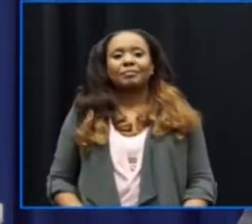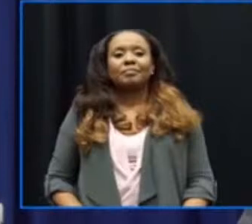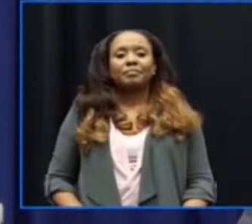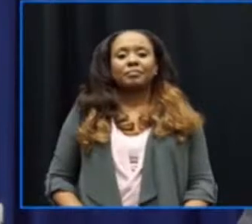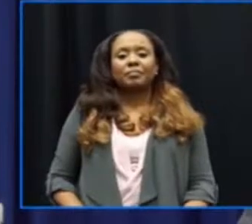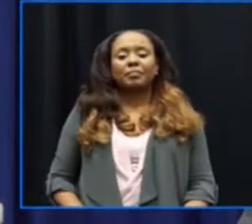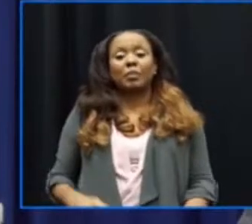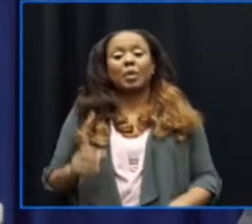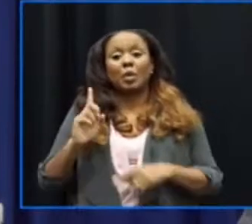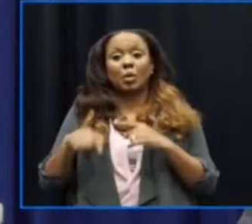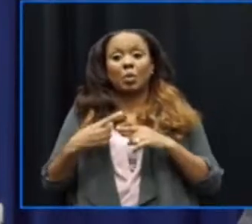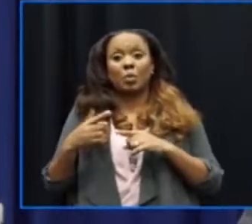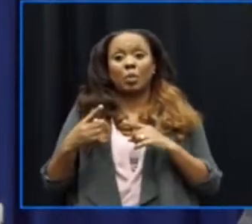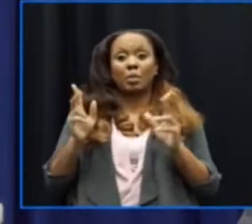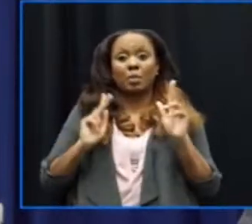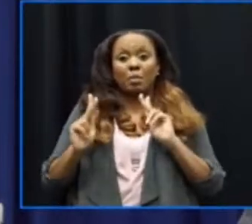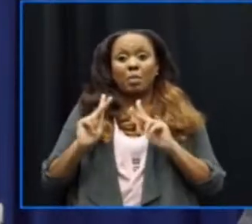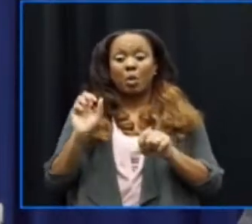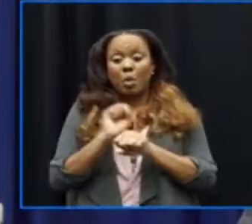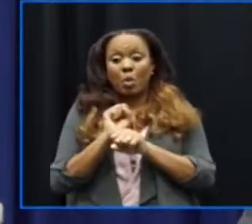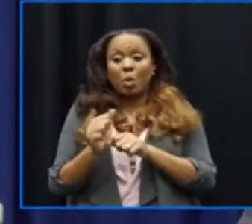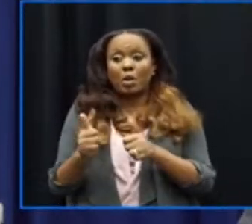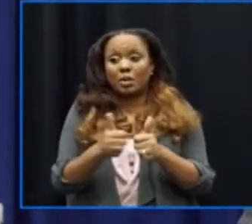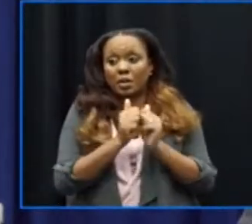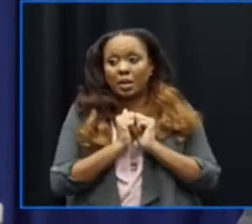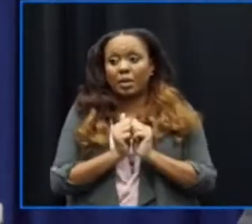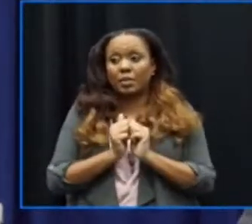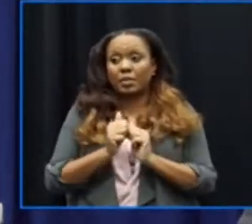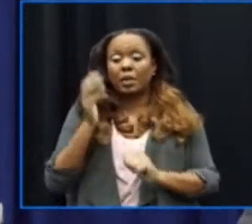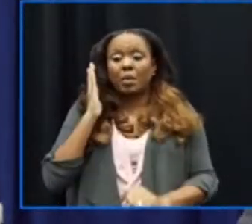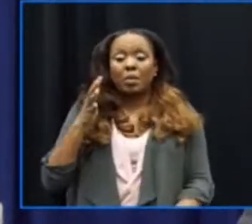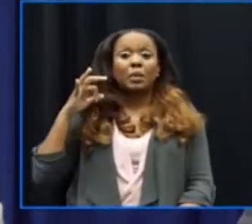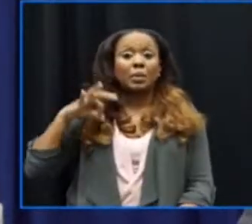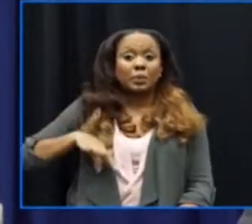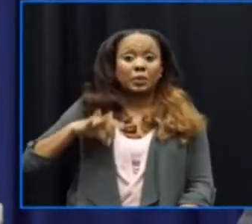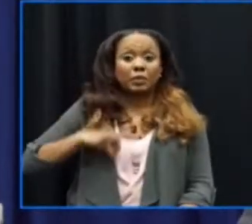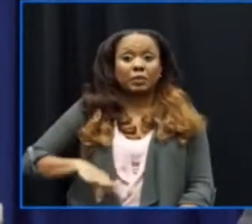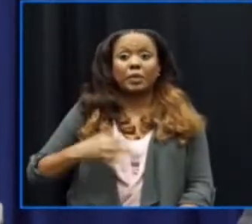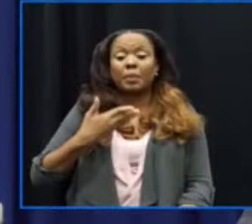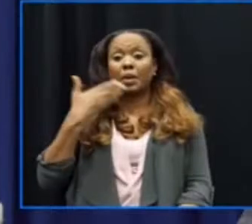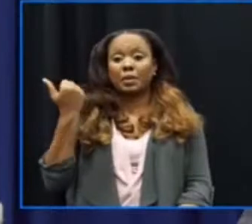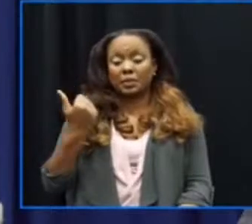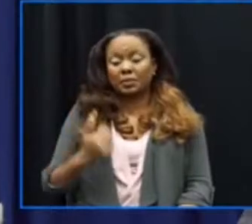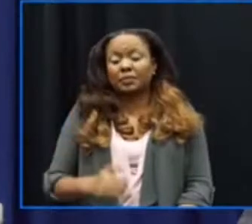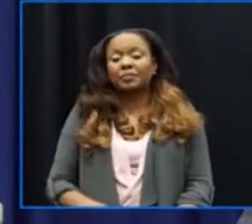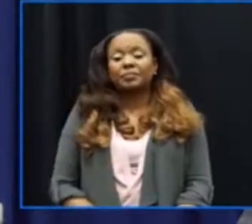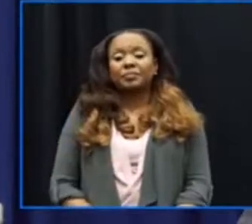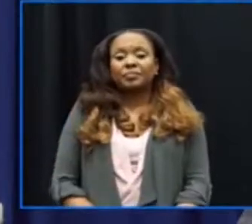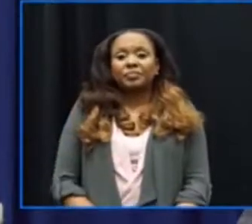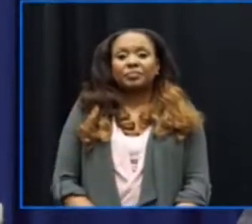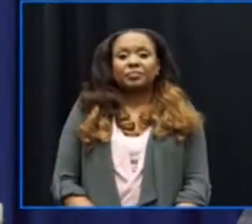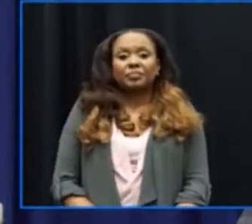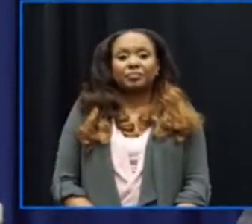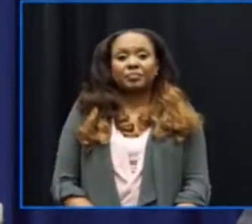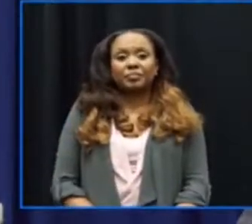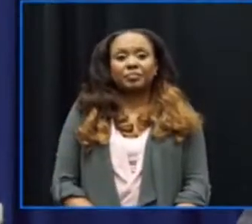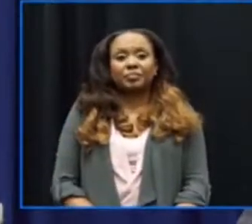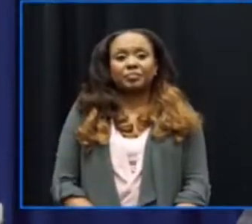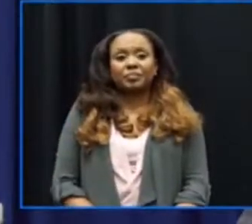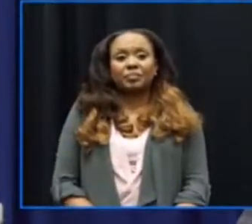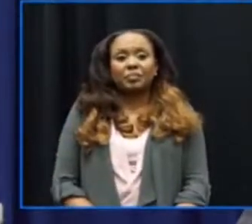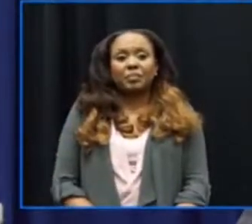hands make light work. And one of the things that we are clearly seeing is that that number